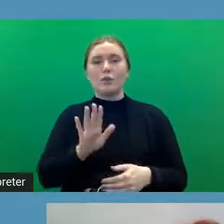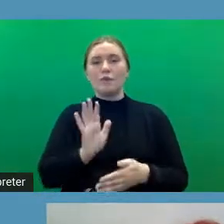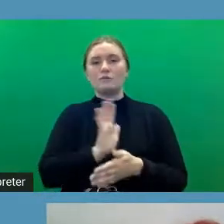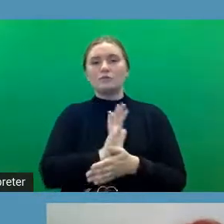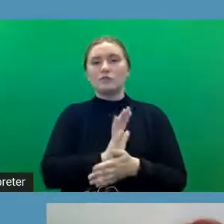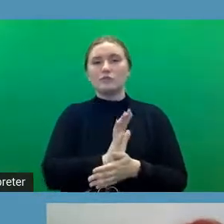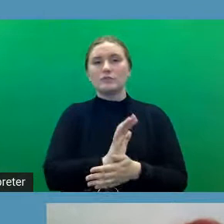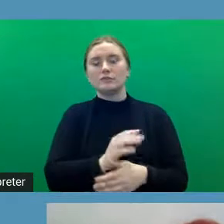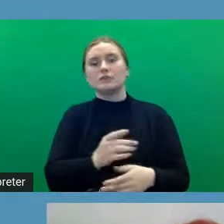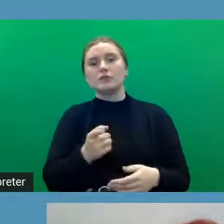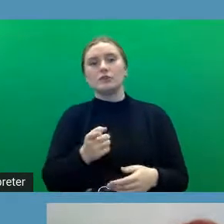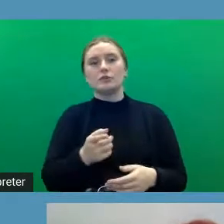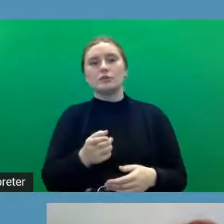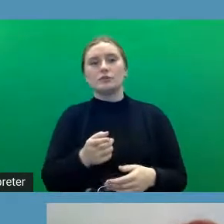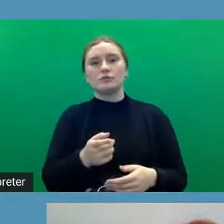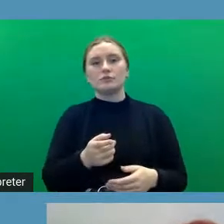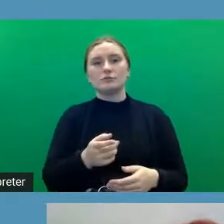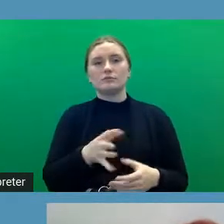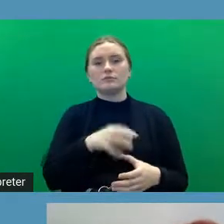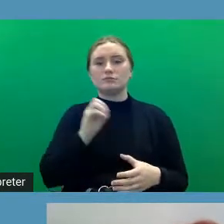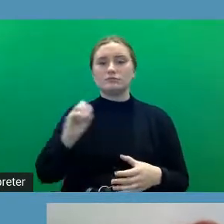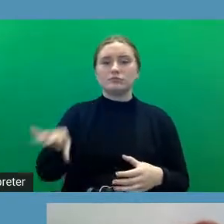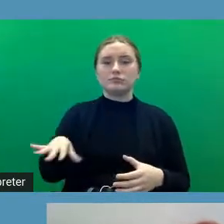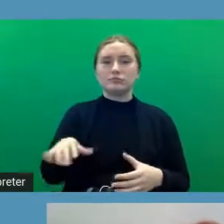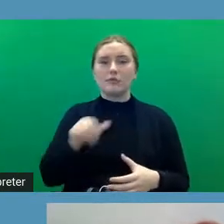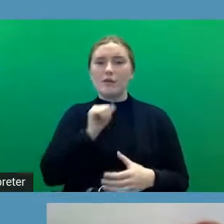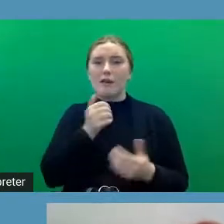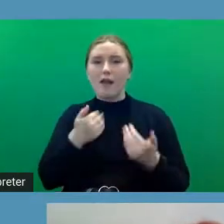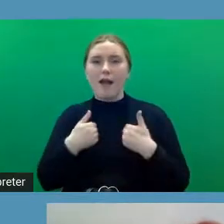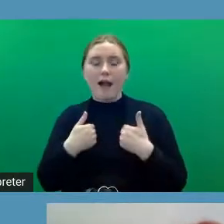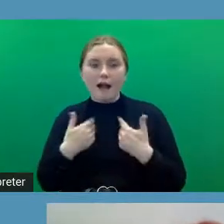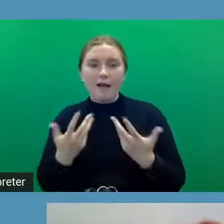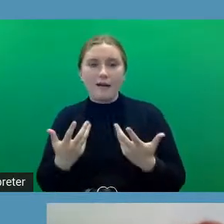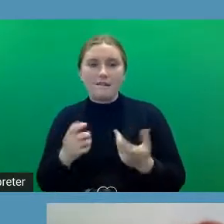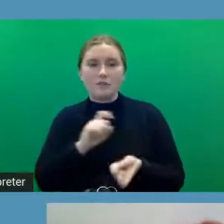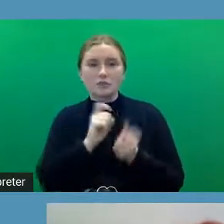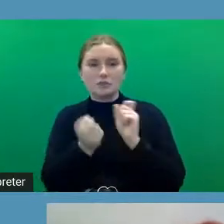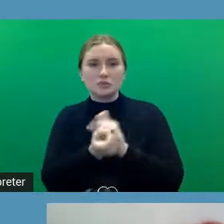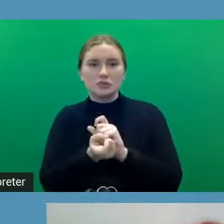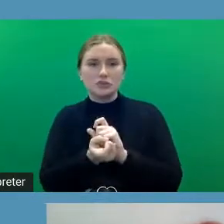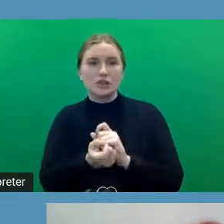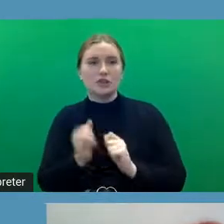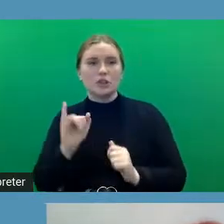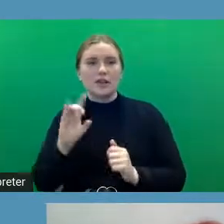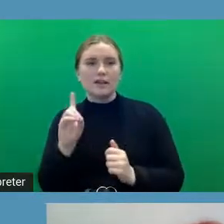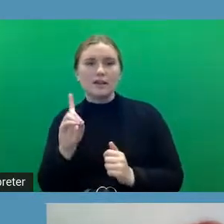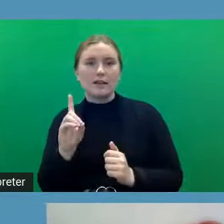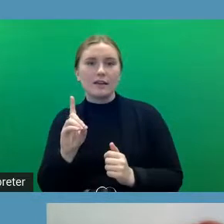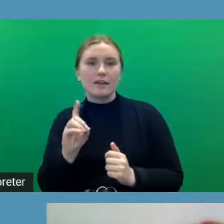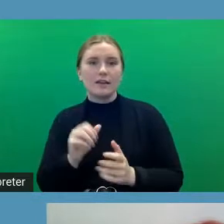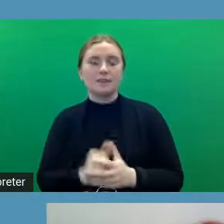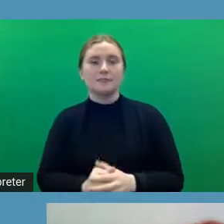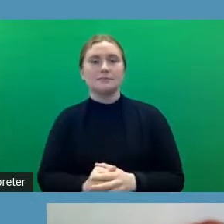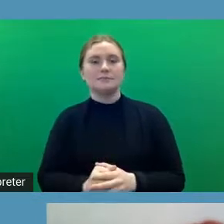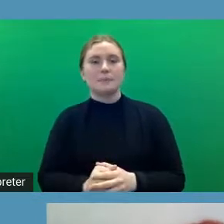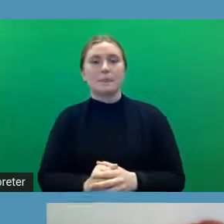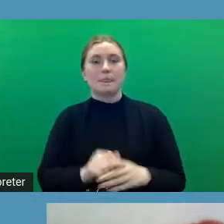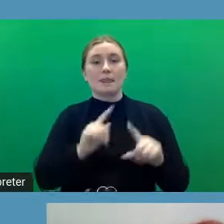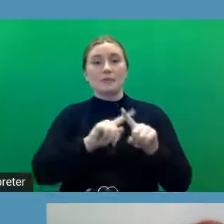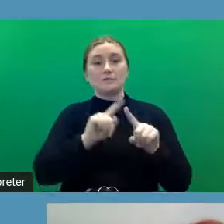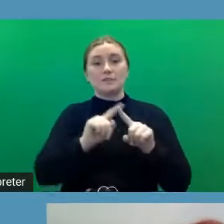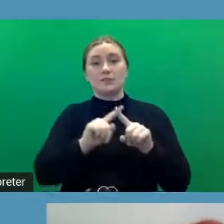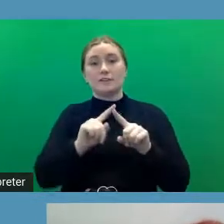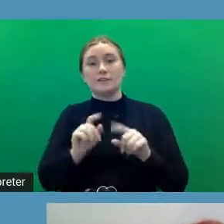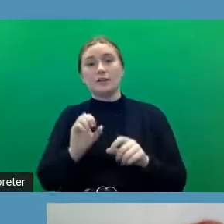primary asset if you have to edit and replace that asset. But yeah, I'm really not sure. And it probably changes slightly from platform to platform. I was going